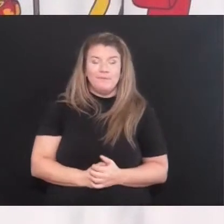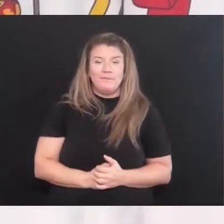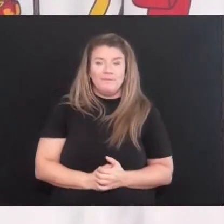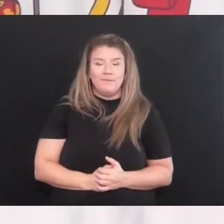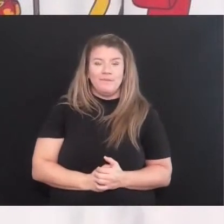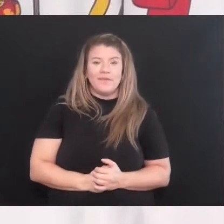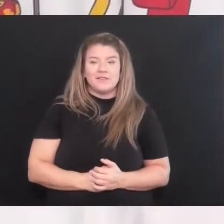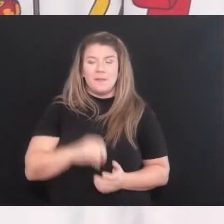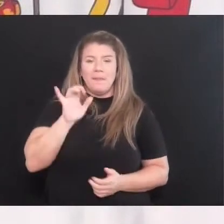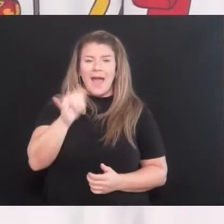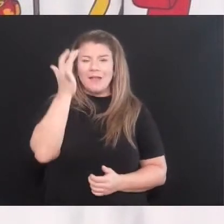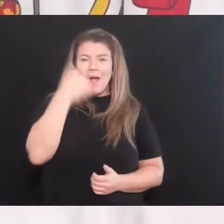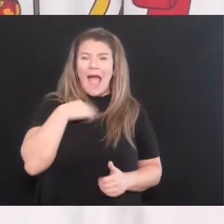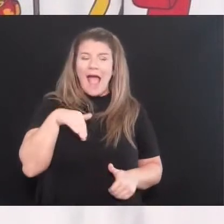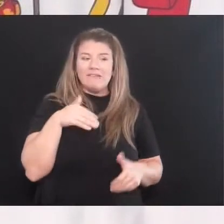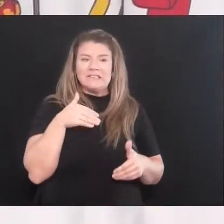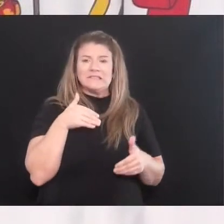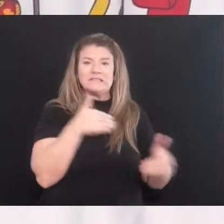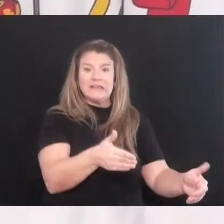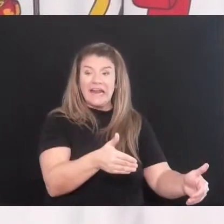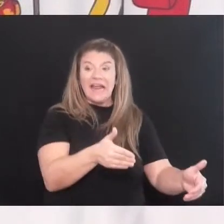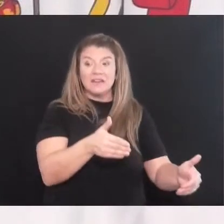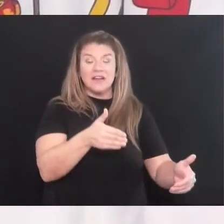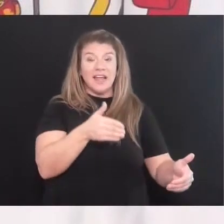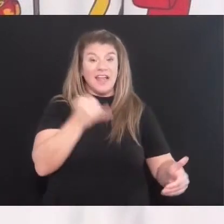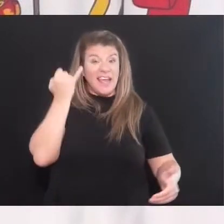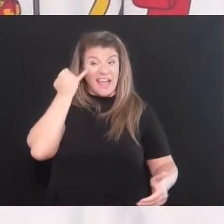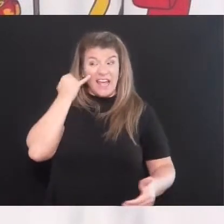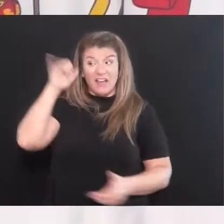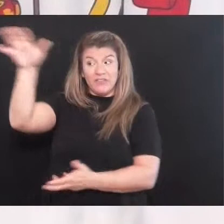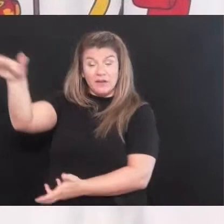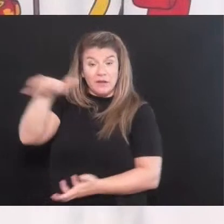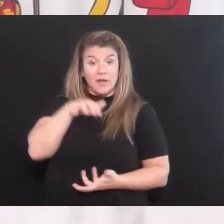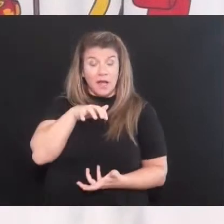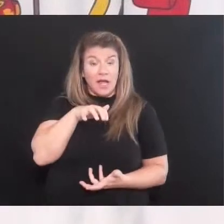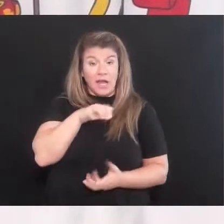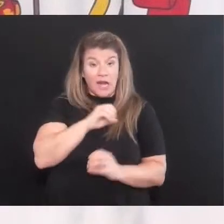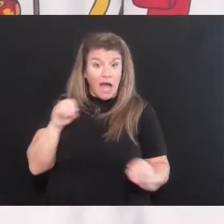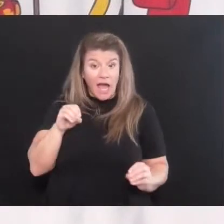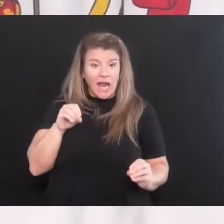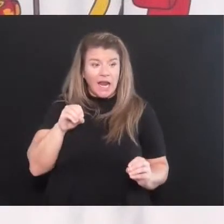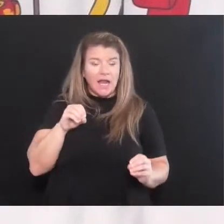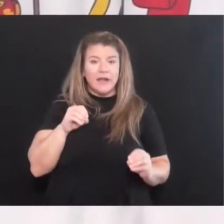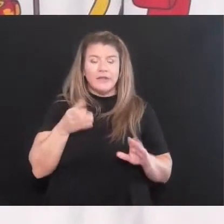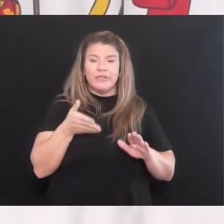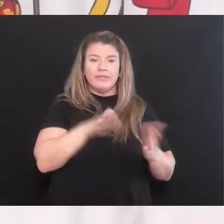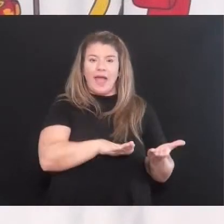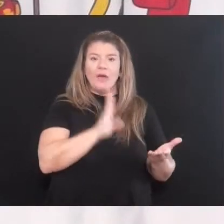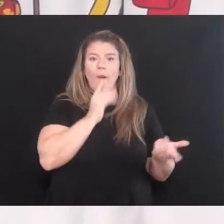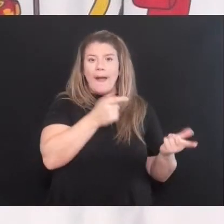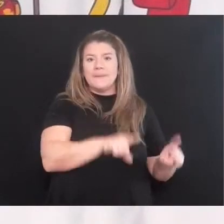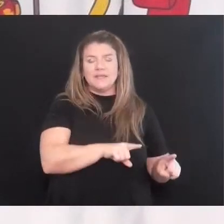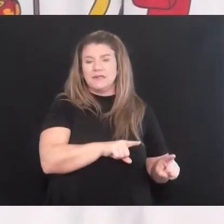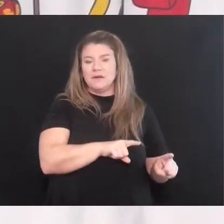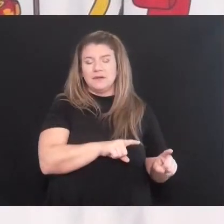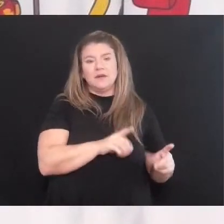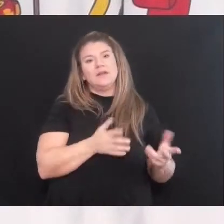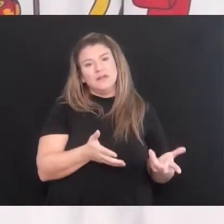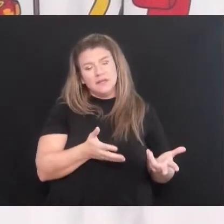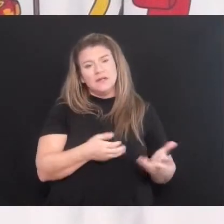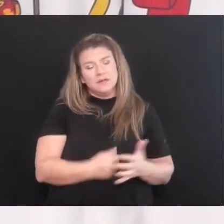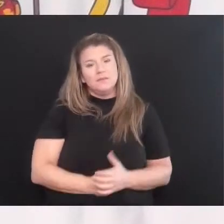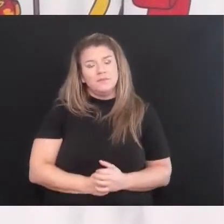and everything. And if we don't have the shots, a bunch of West Virginians will die. There's no question about that. And